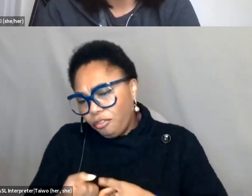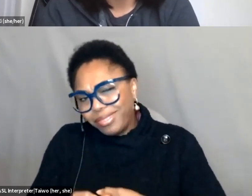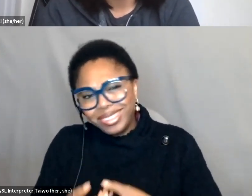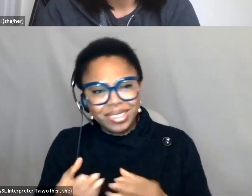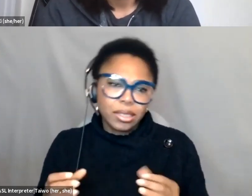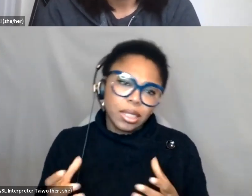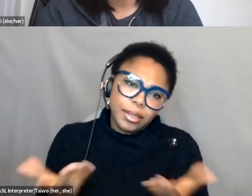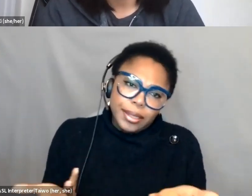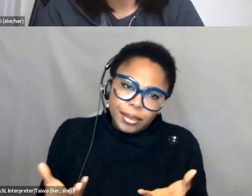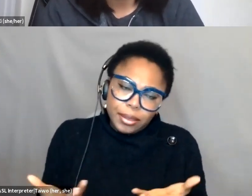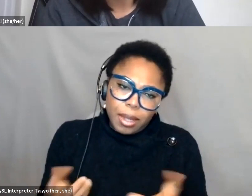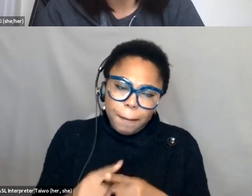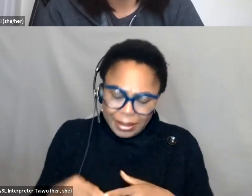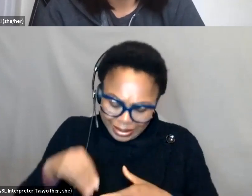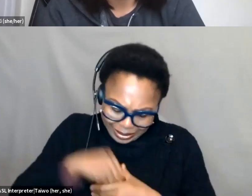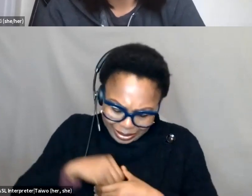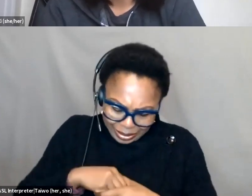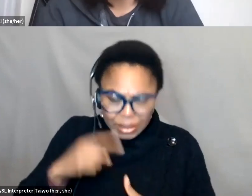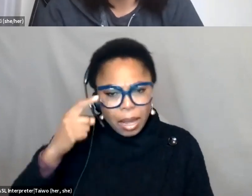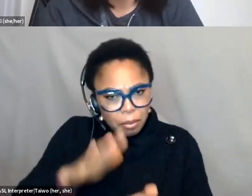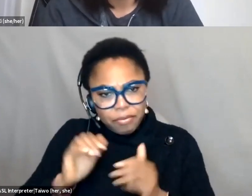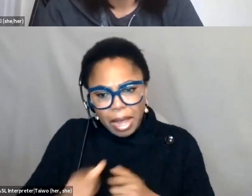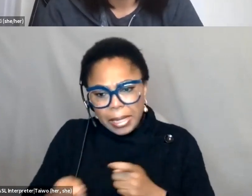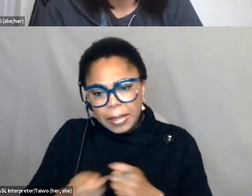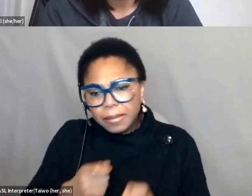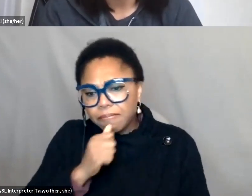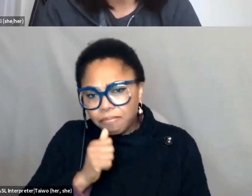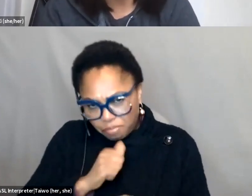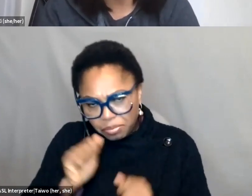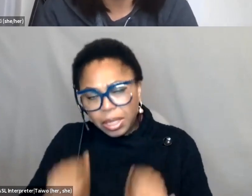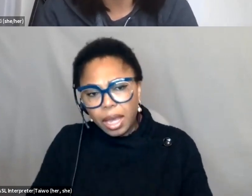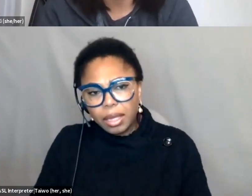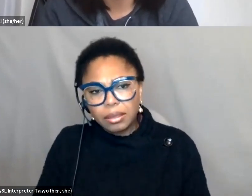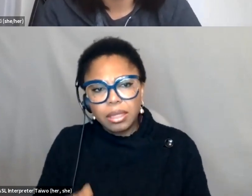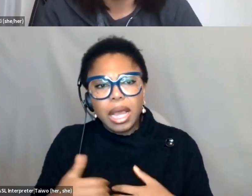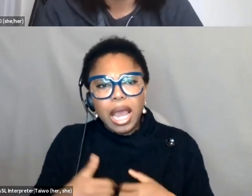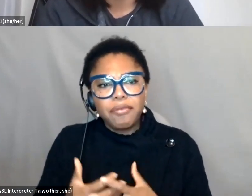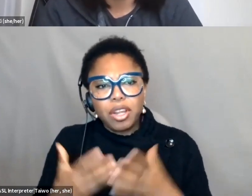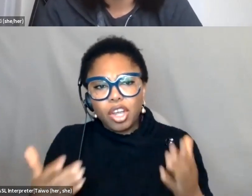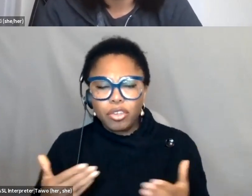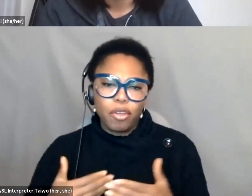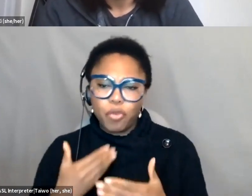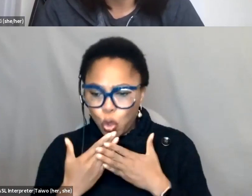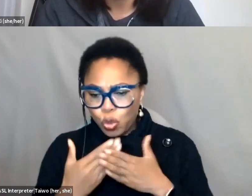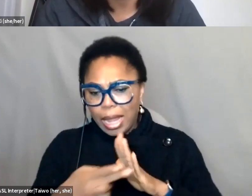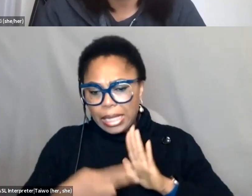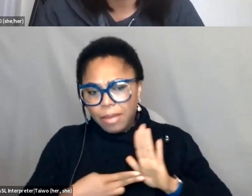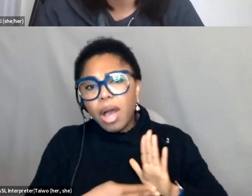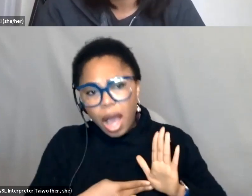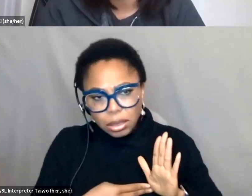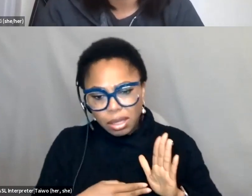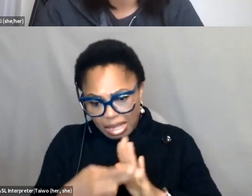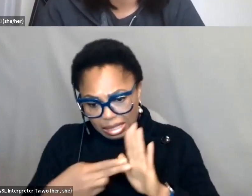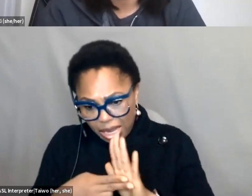of my mind, I believe I can deal with it in the end. I have a lot of good labels on me, and those